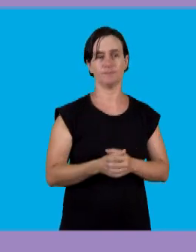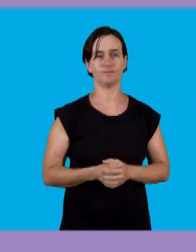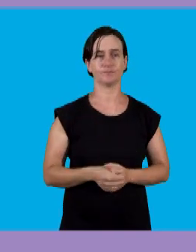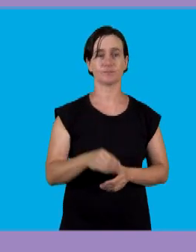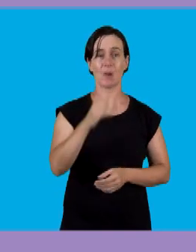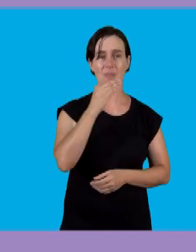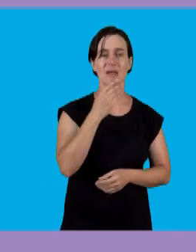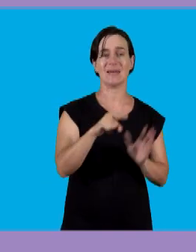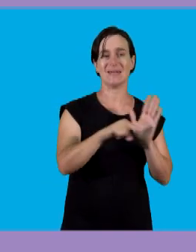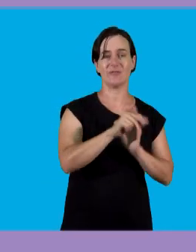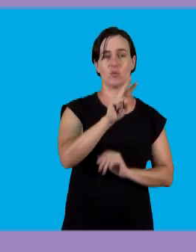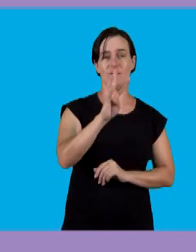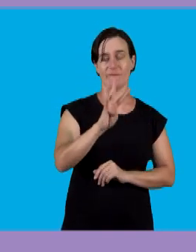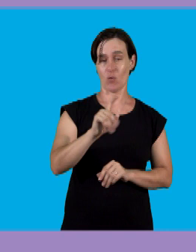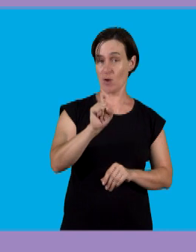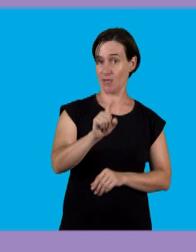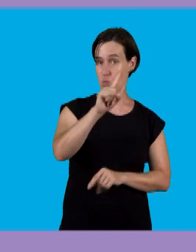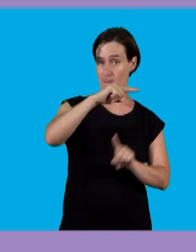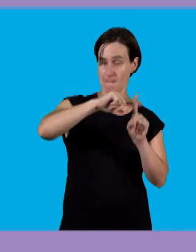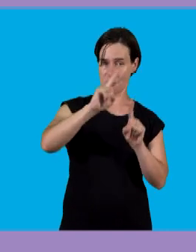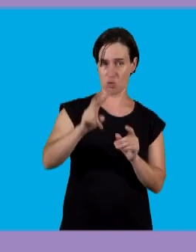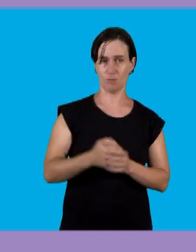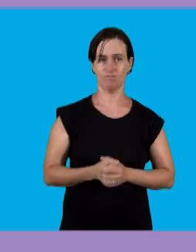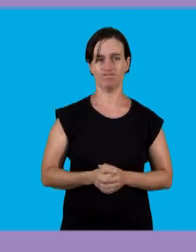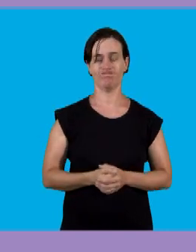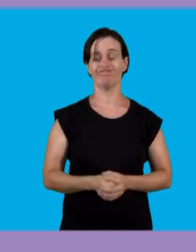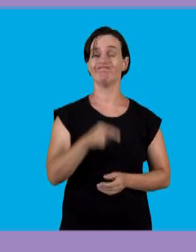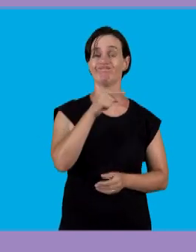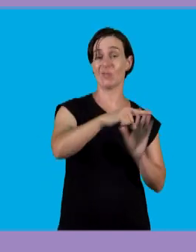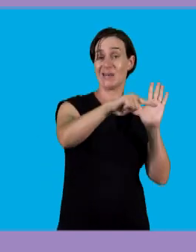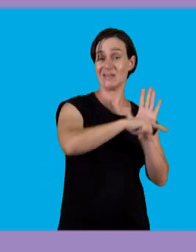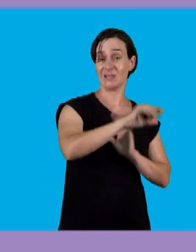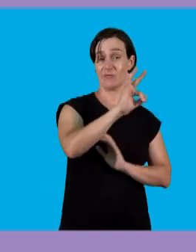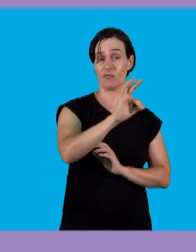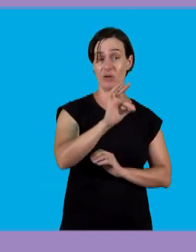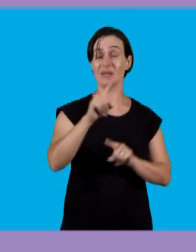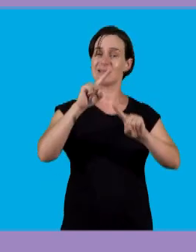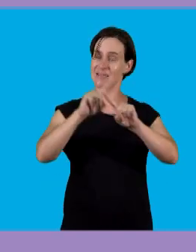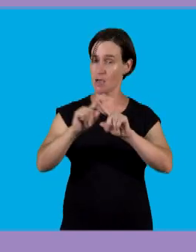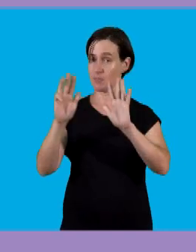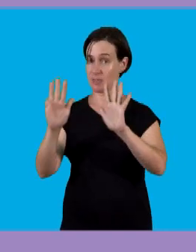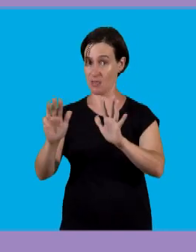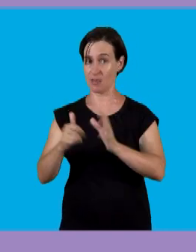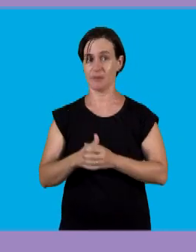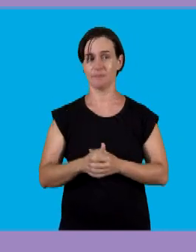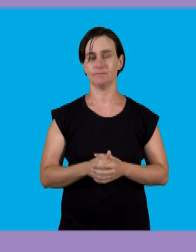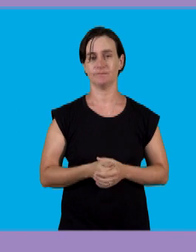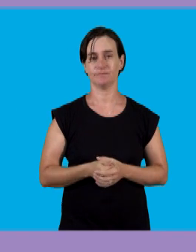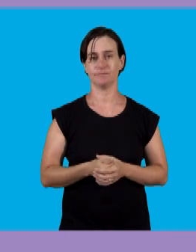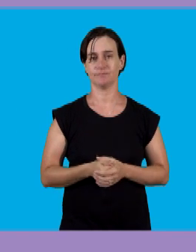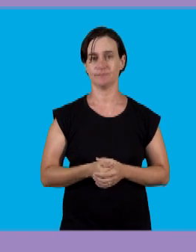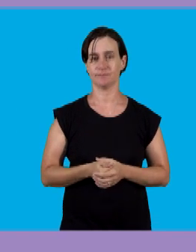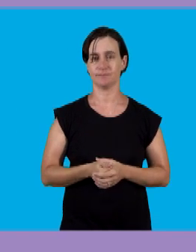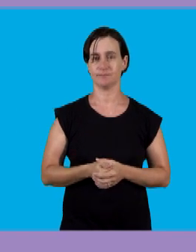that power there. Then we are going to multiply the negative 3 with the 9. So we